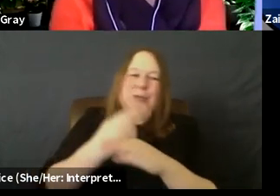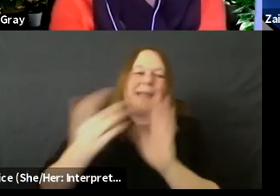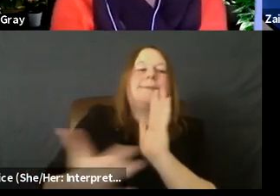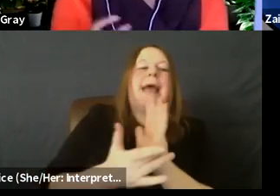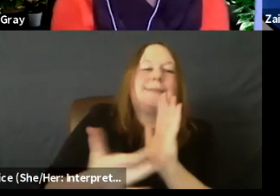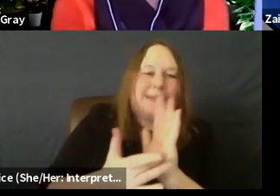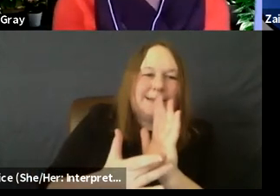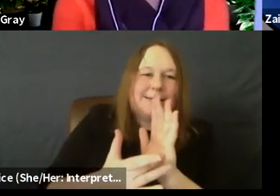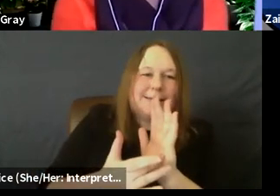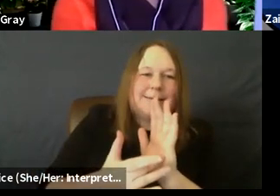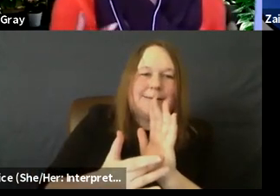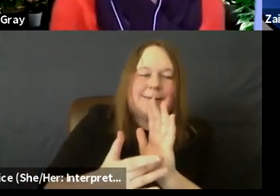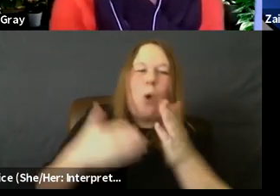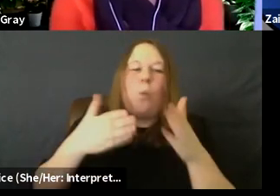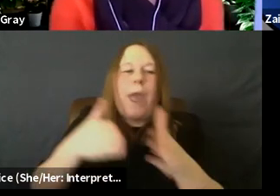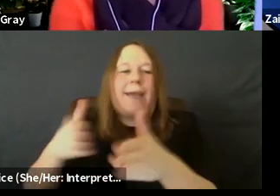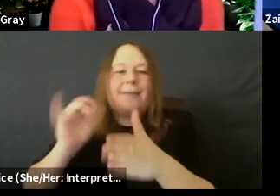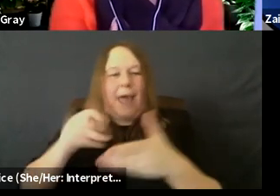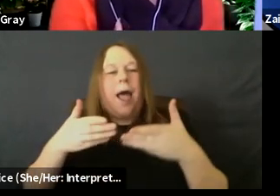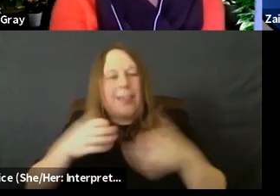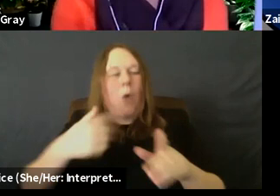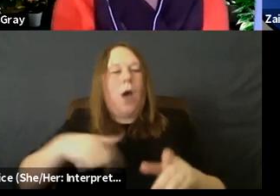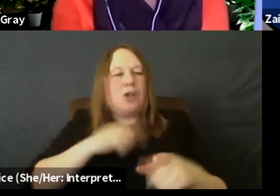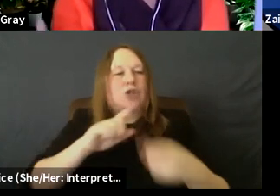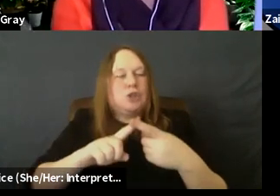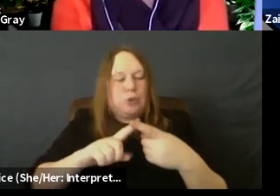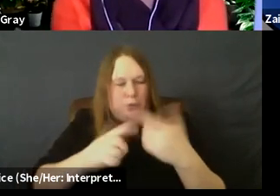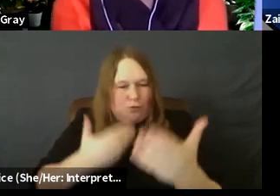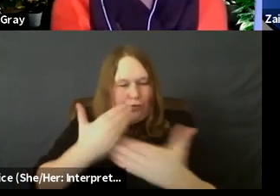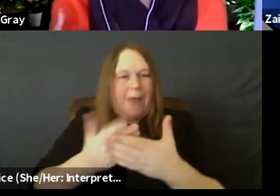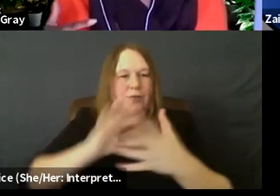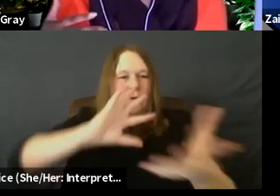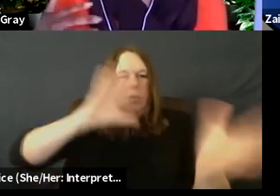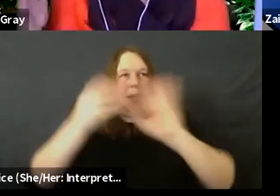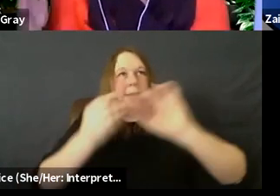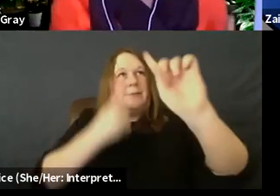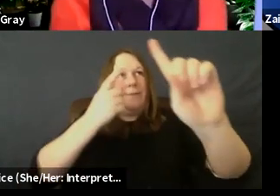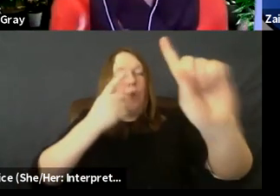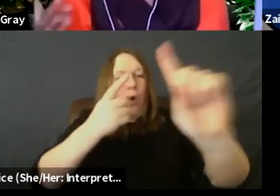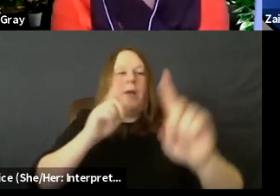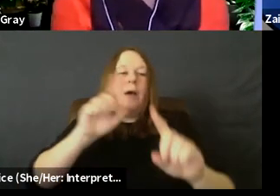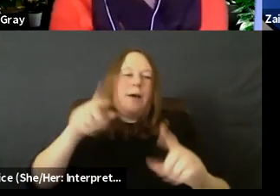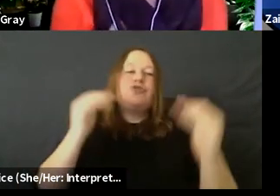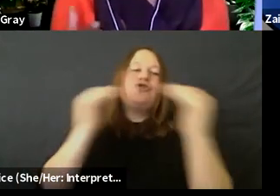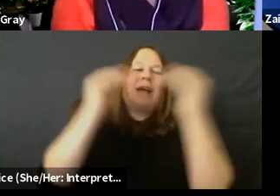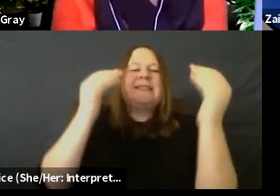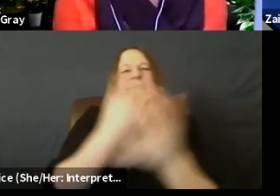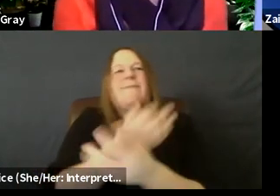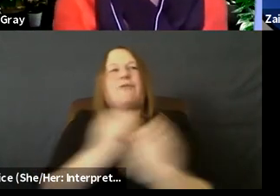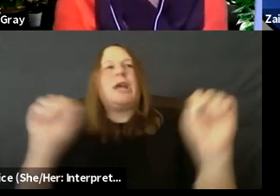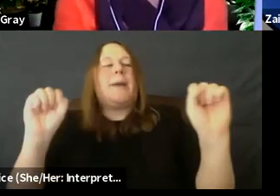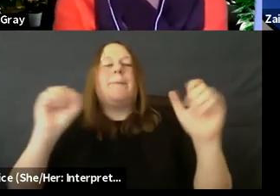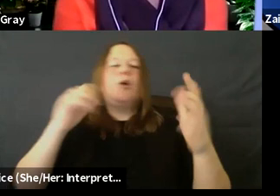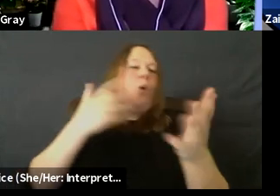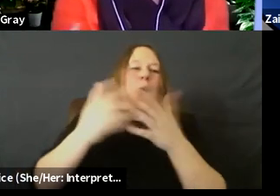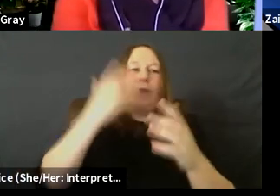and techniques that allow us to get to the collective goal of like justice and freedom and whatever that looks